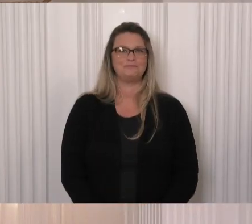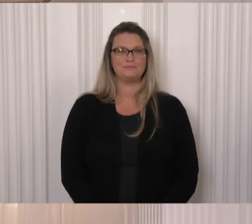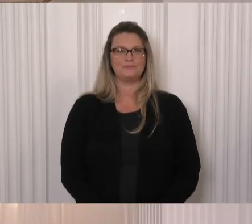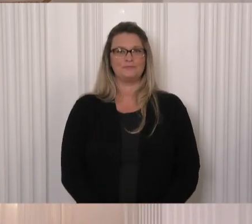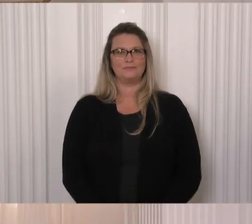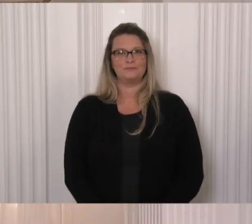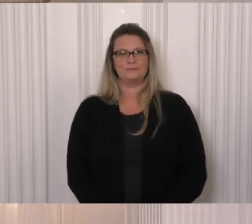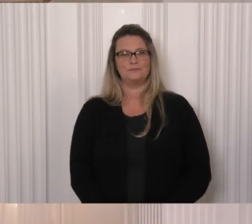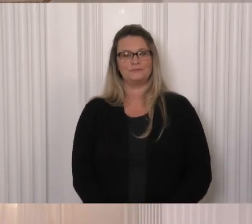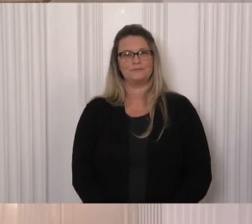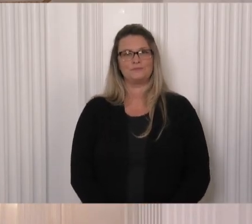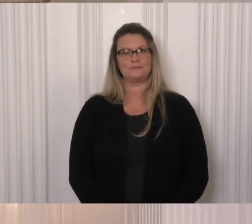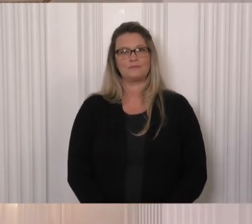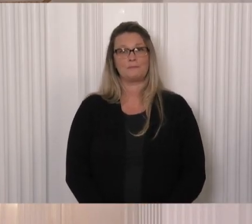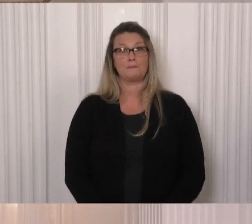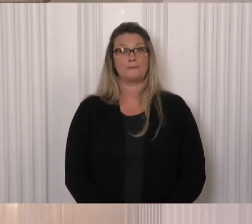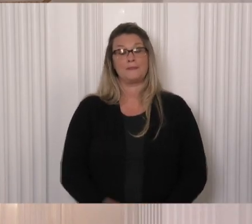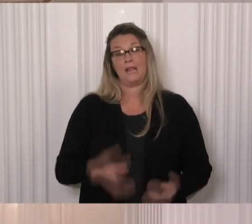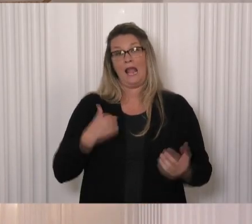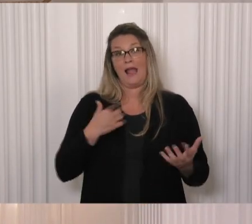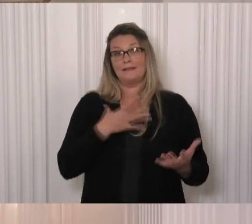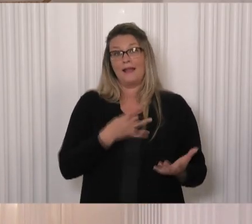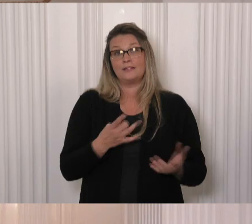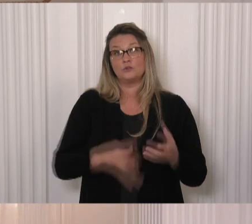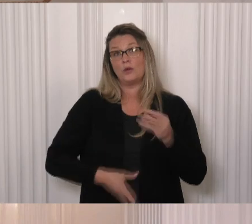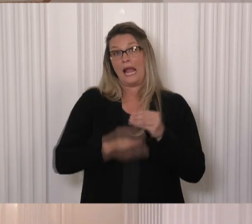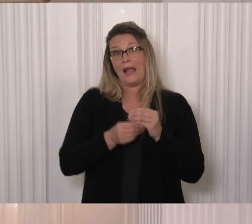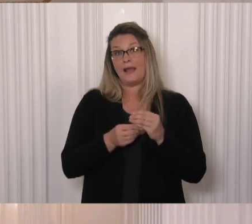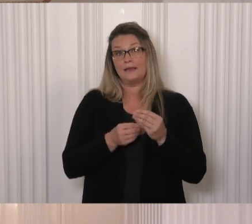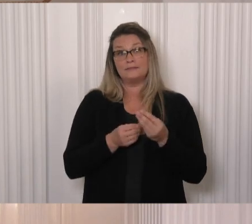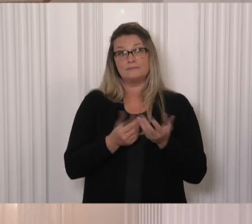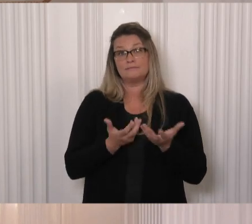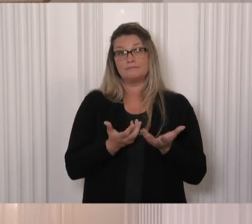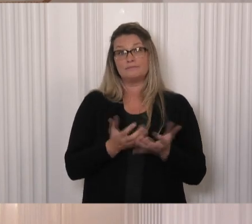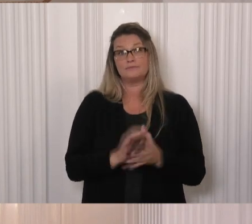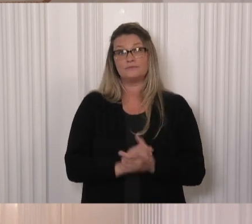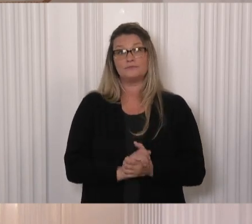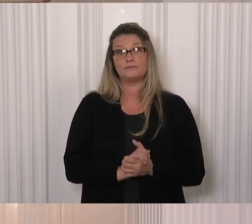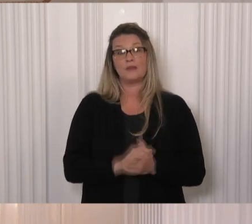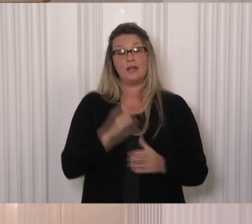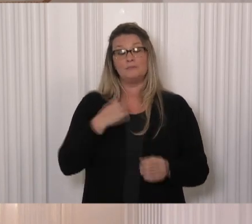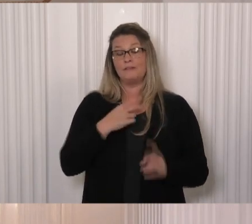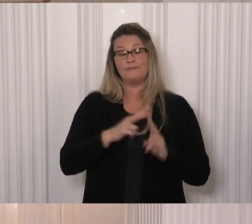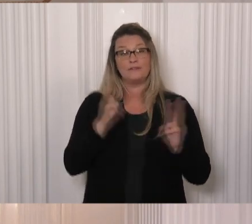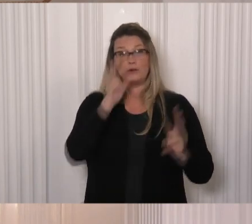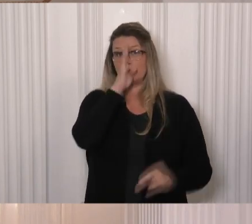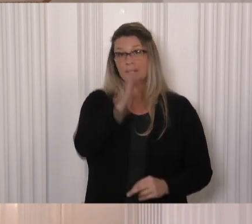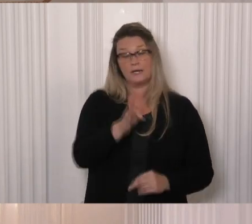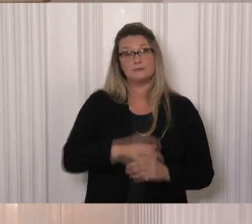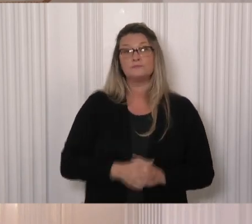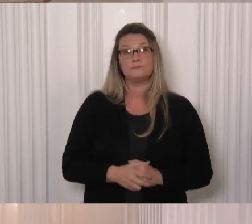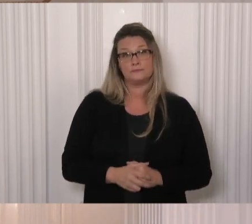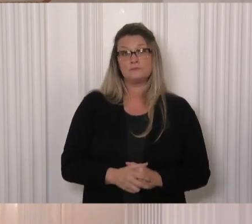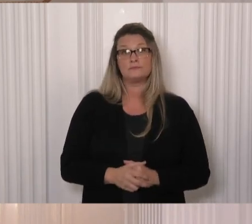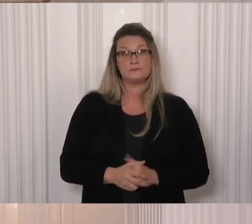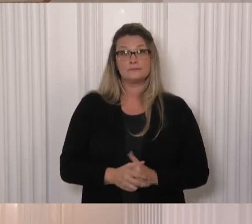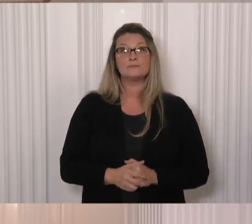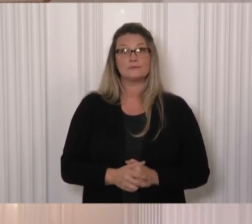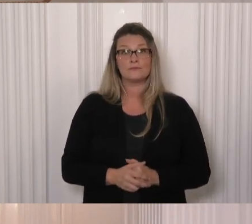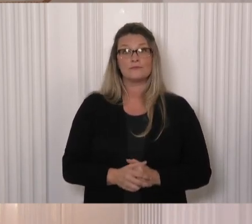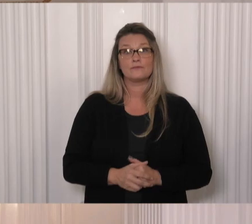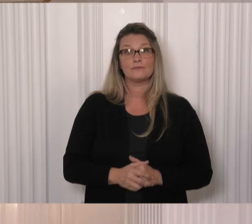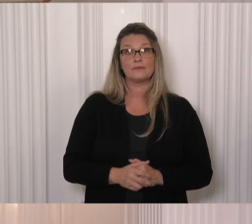And I'd like to add just this, is again, just speaking bluntly, our nation